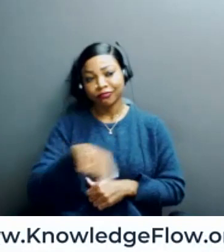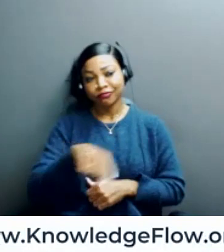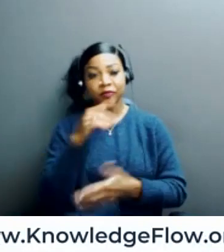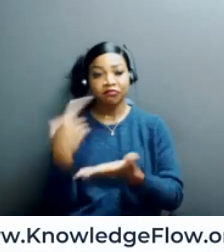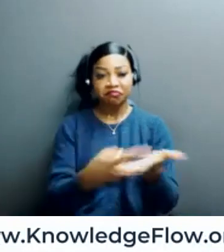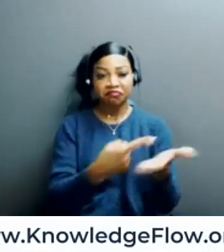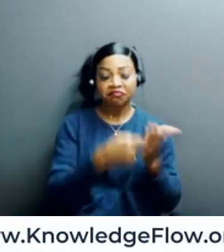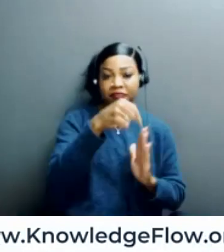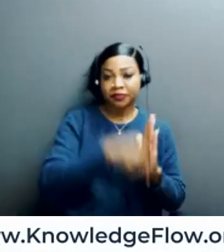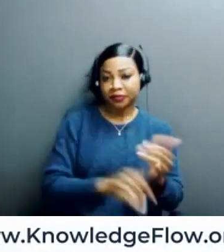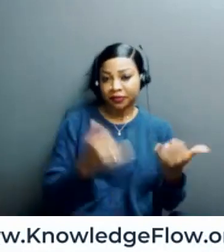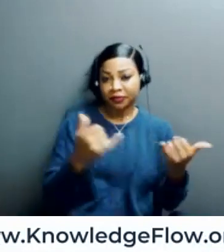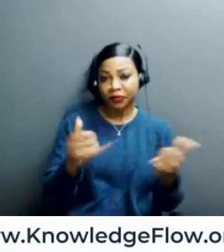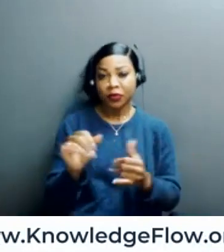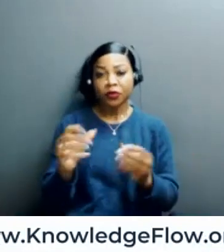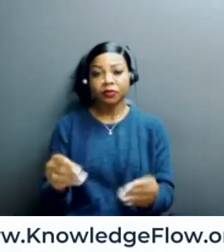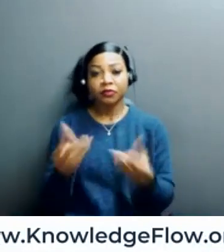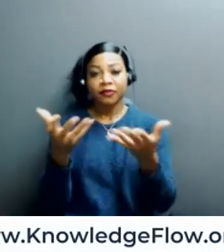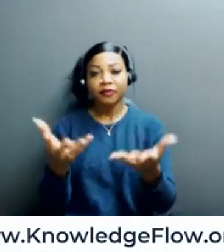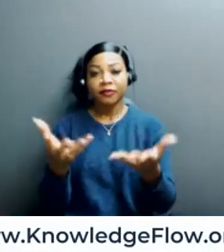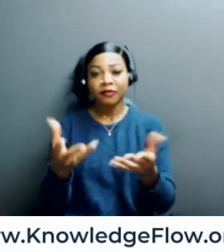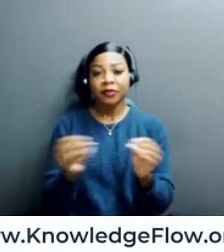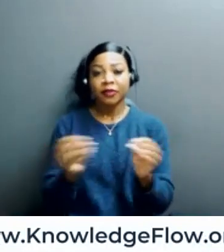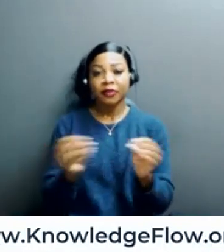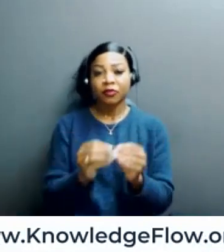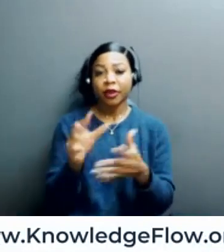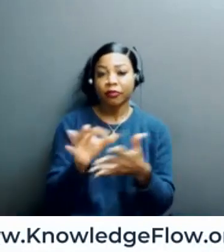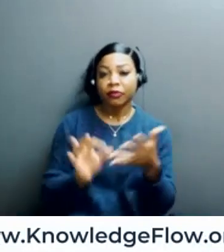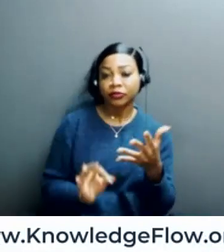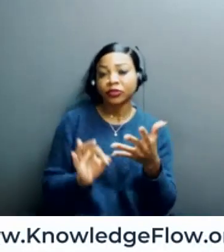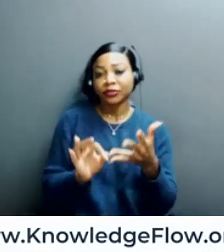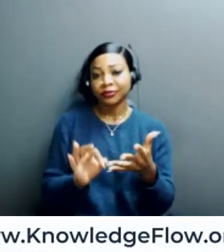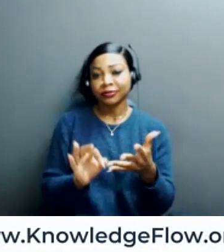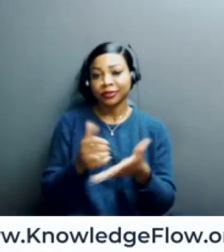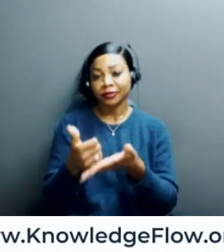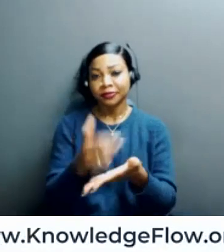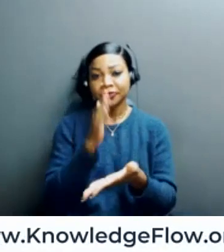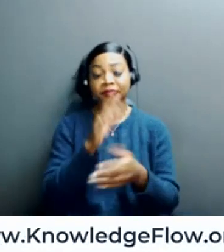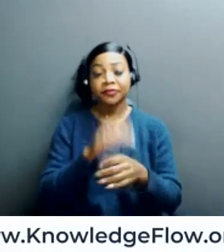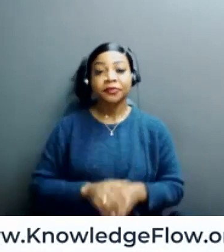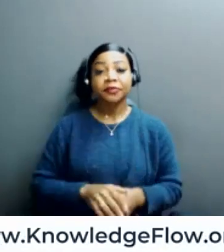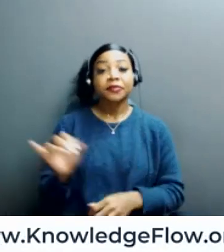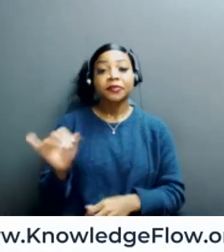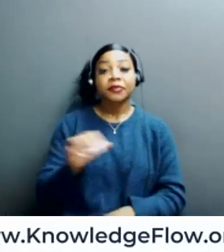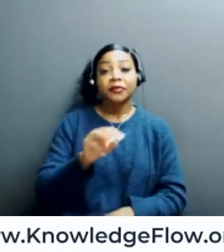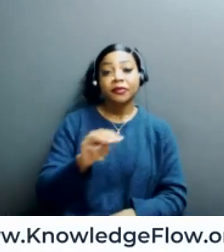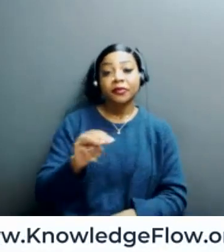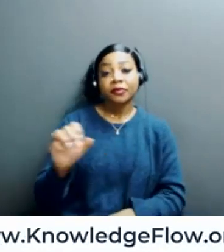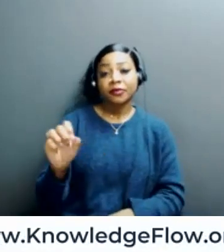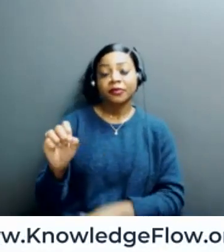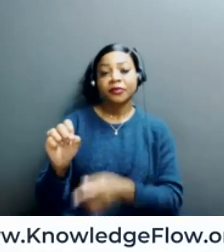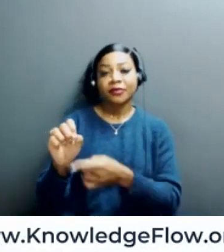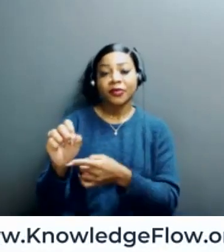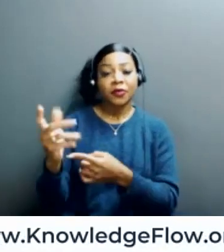in detail today and provide a lot of the tips and tricks I'm sure many of us no um but but for us at media smarts you know cyber security